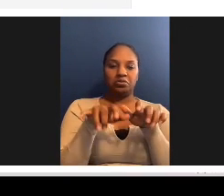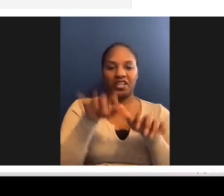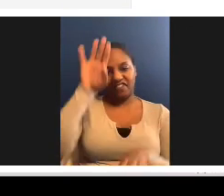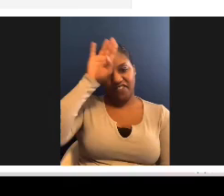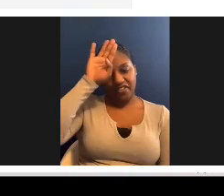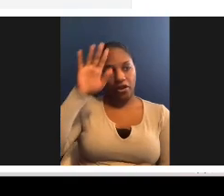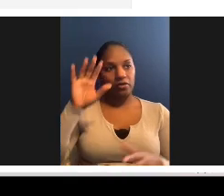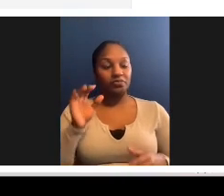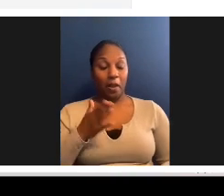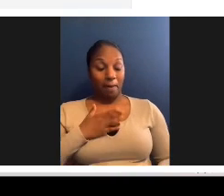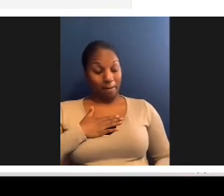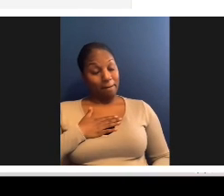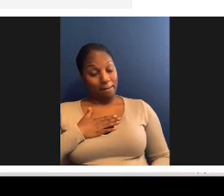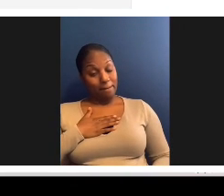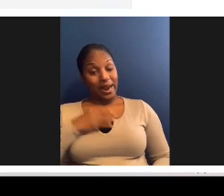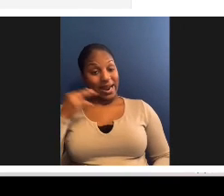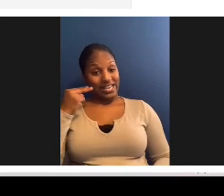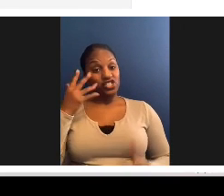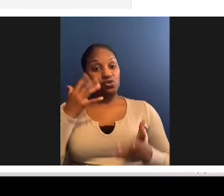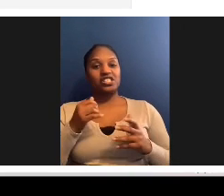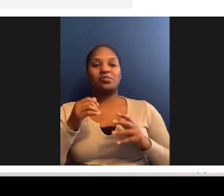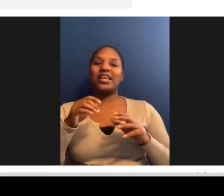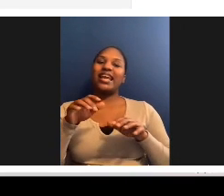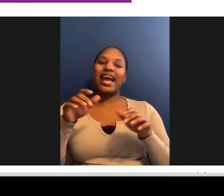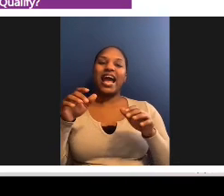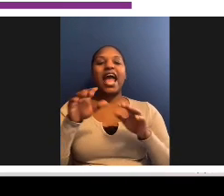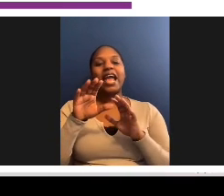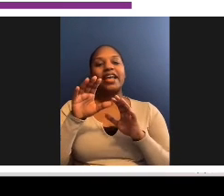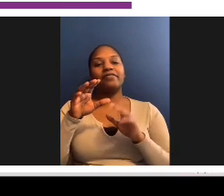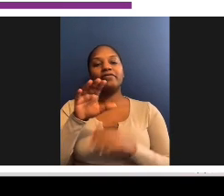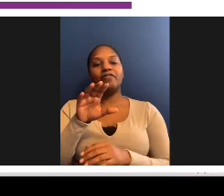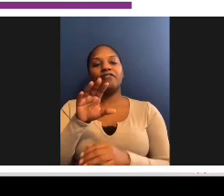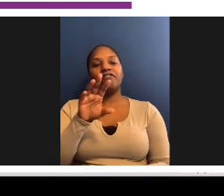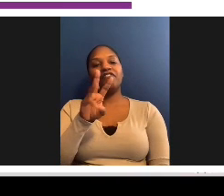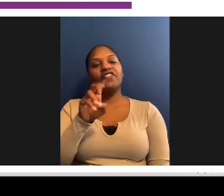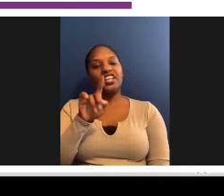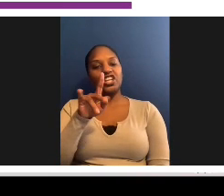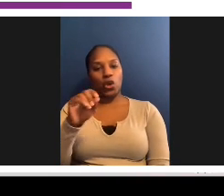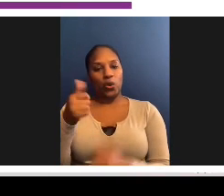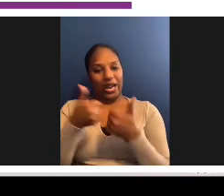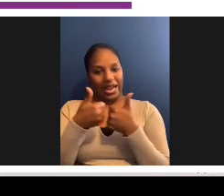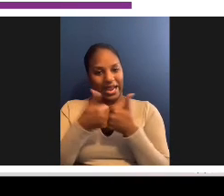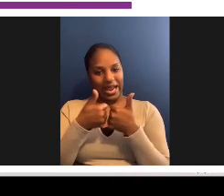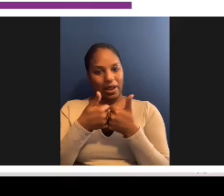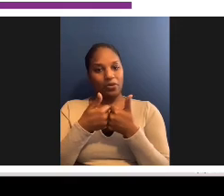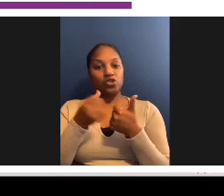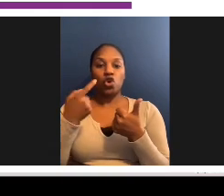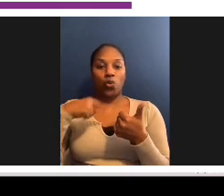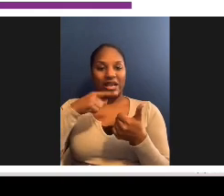wants to be a video gamer or a designer, so we've completed this.